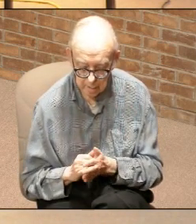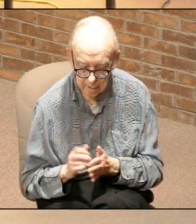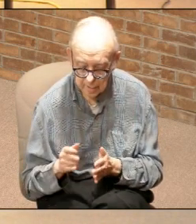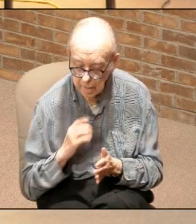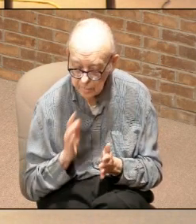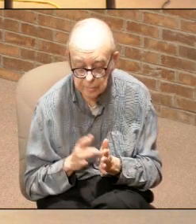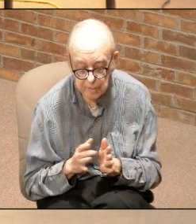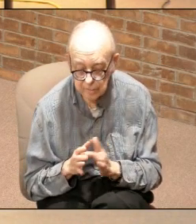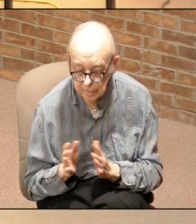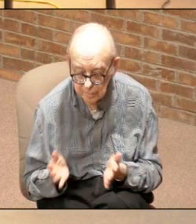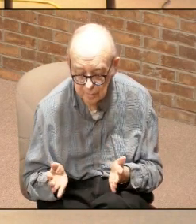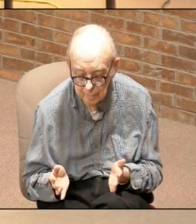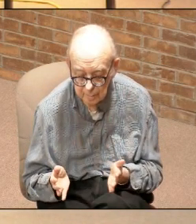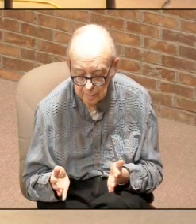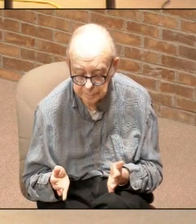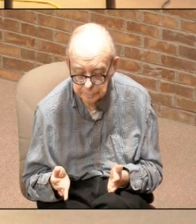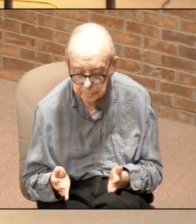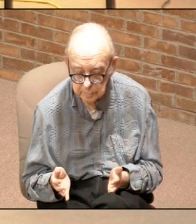jesus